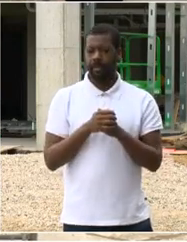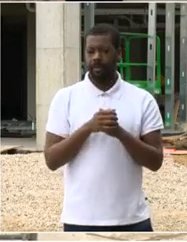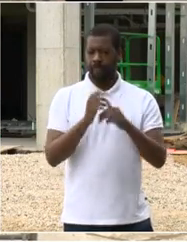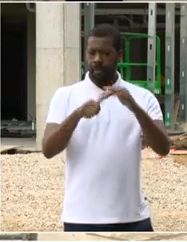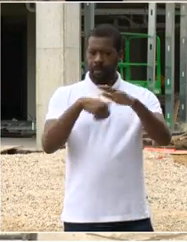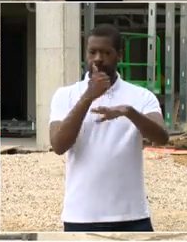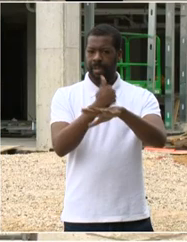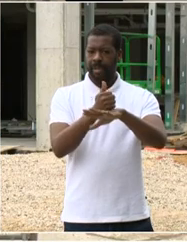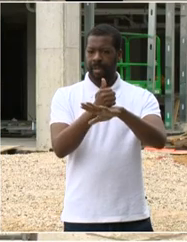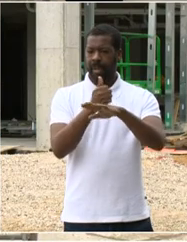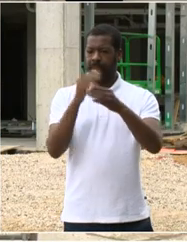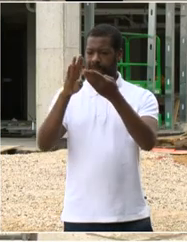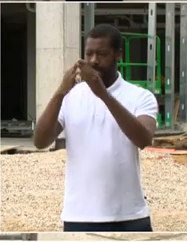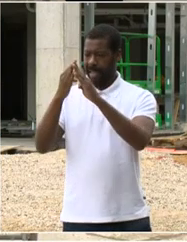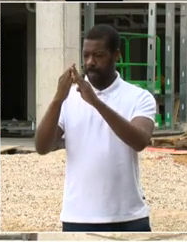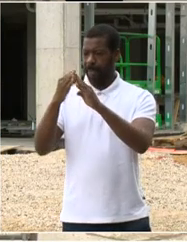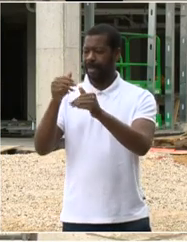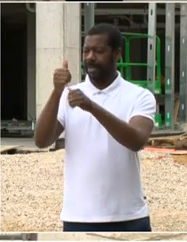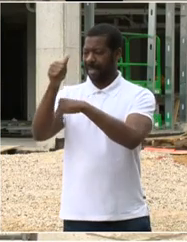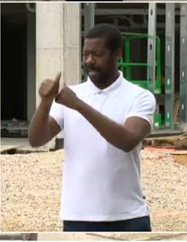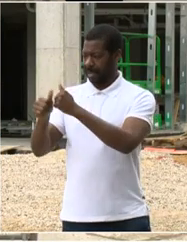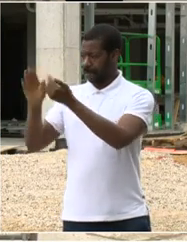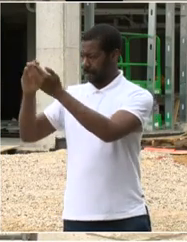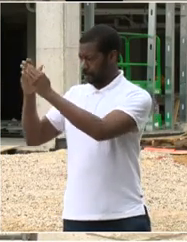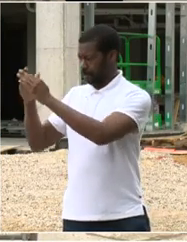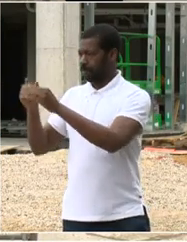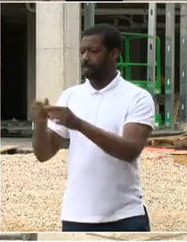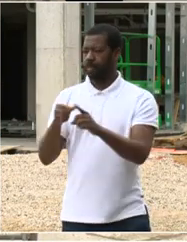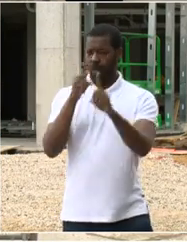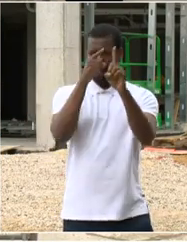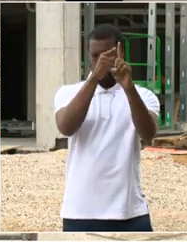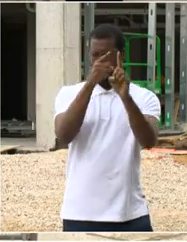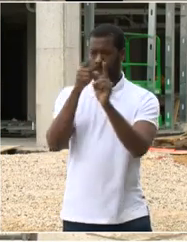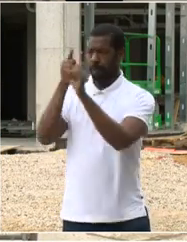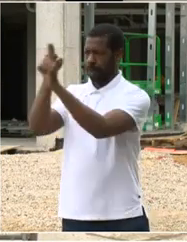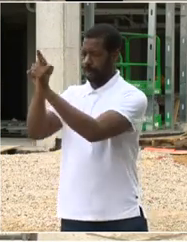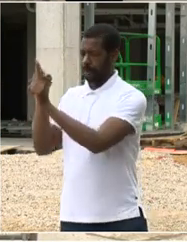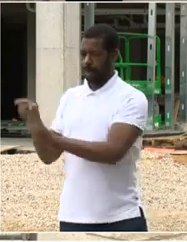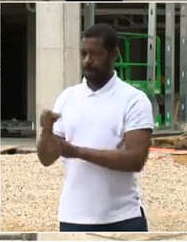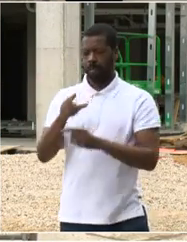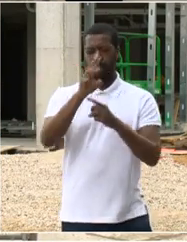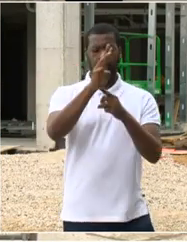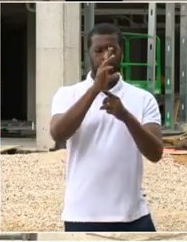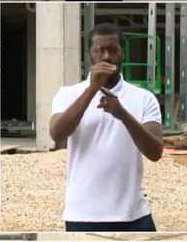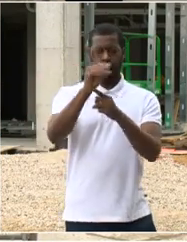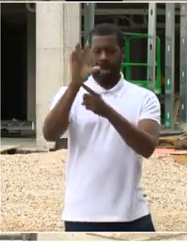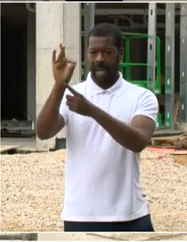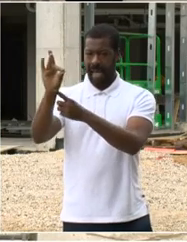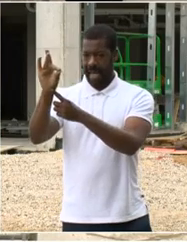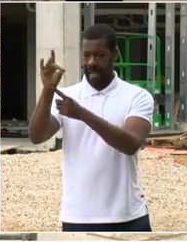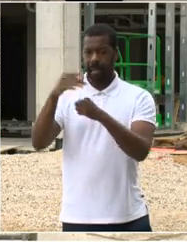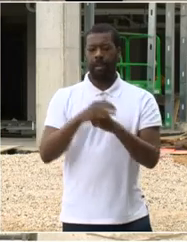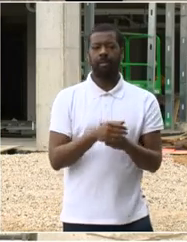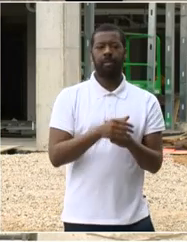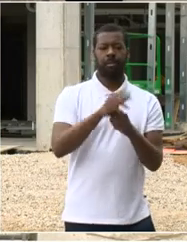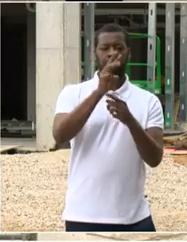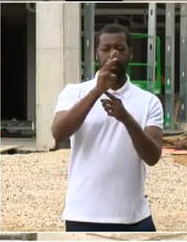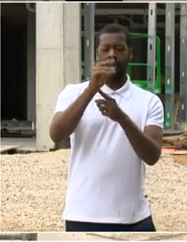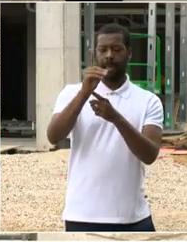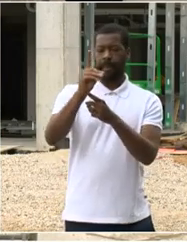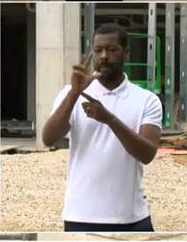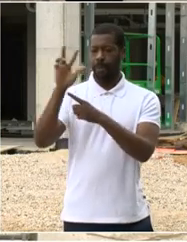a neighborhood by neighborhood goal. And so that was a goal in Ward 8 in Congress Heights. That's a goal in Ward 3